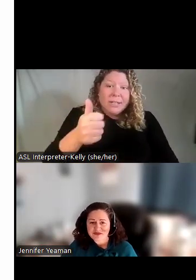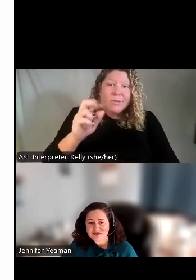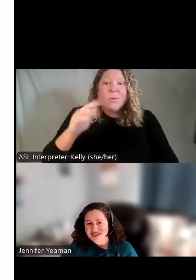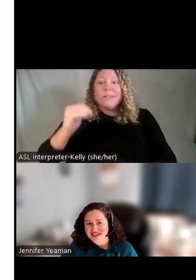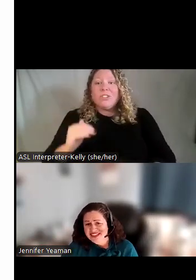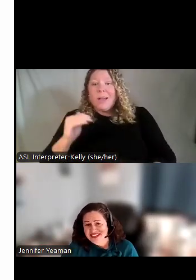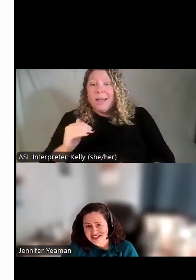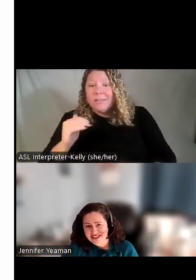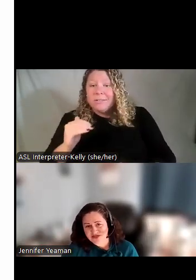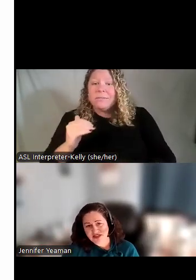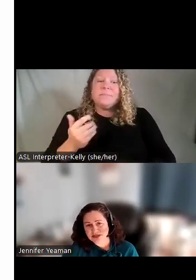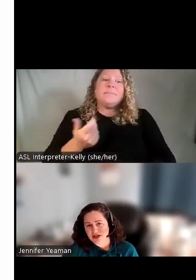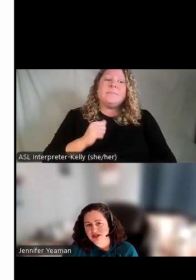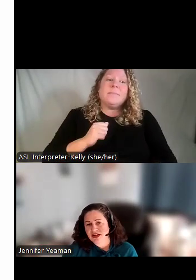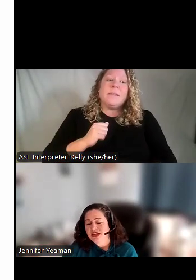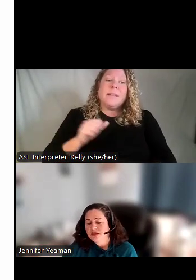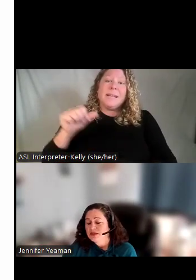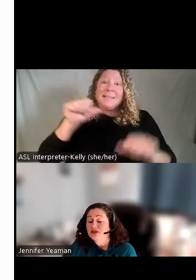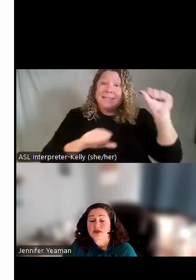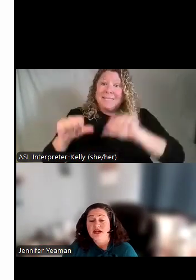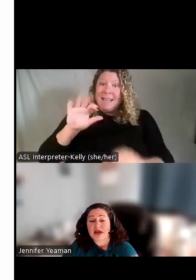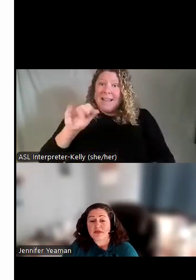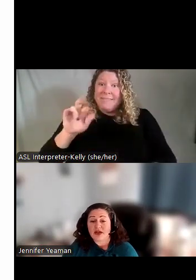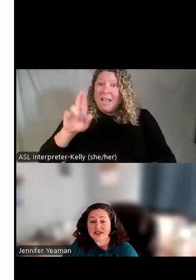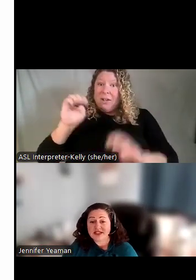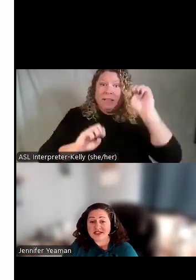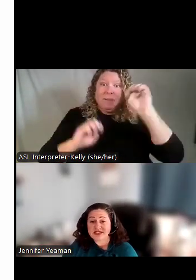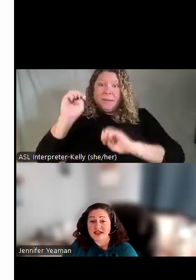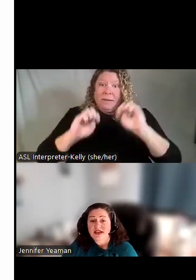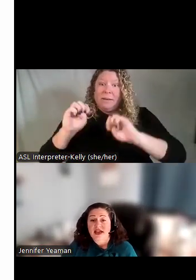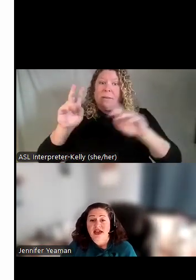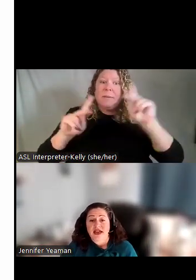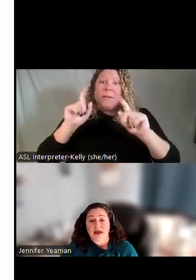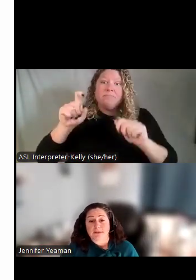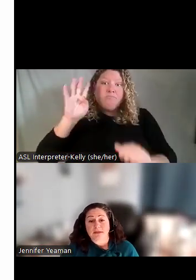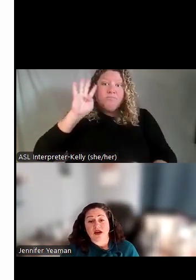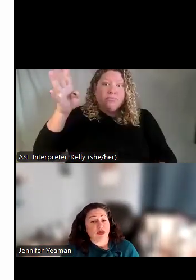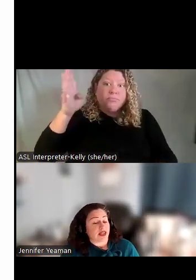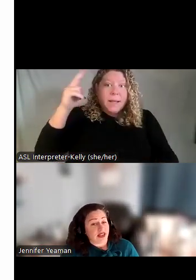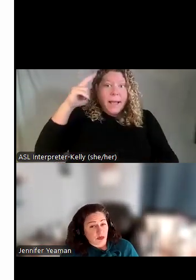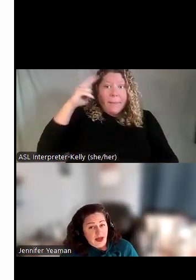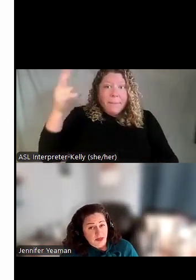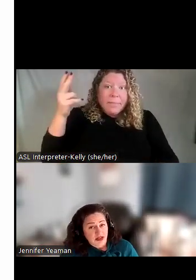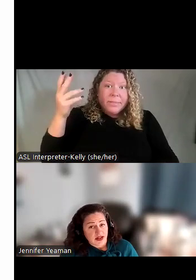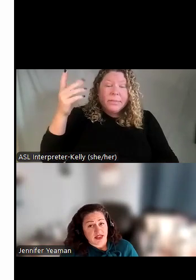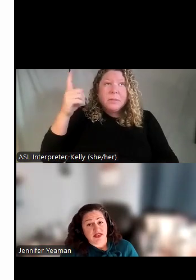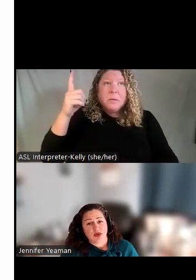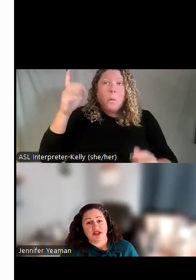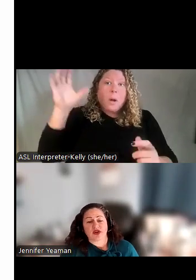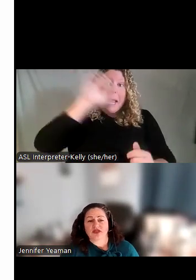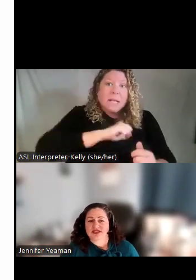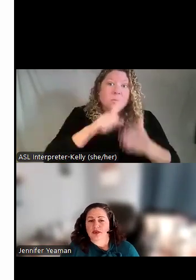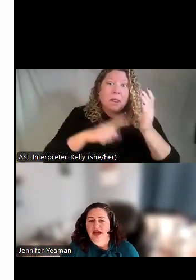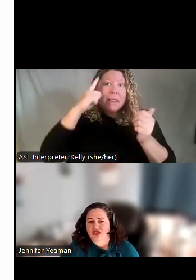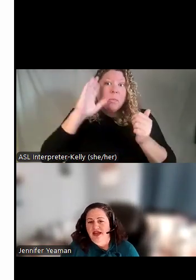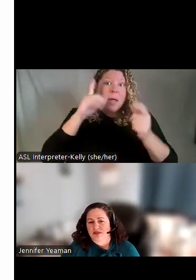relative. In a science fair experiment, people create a hypothesis of what they think will happen, and then they run